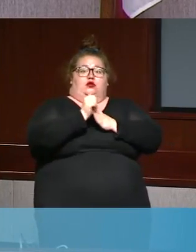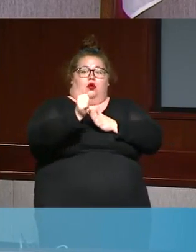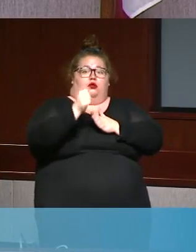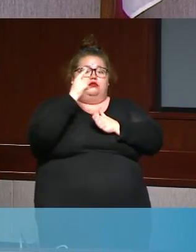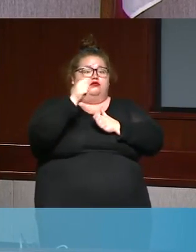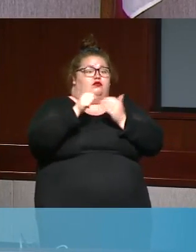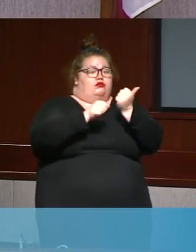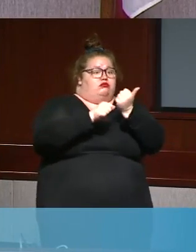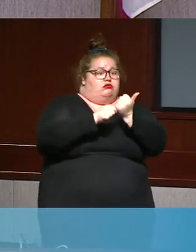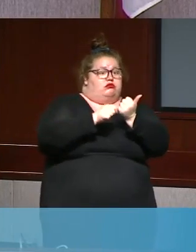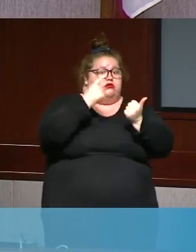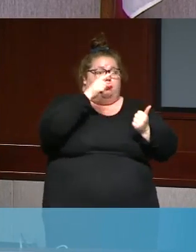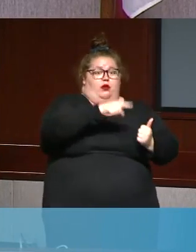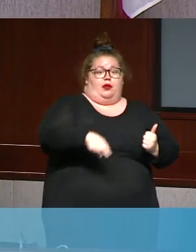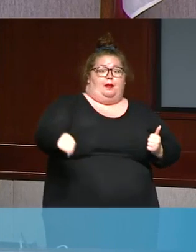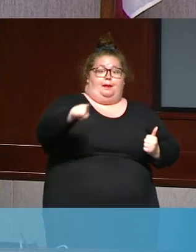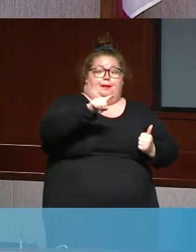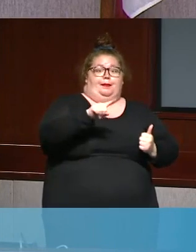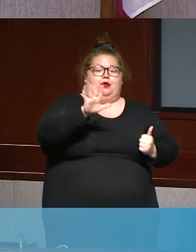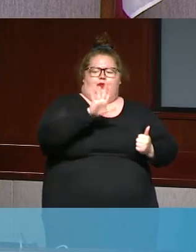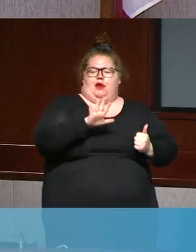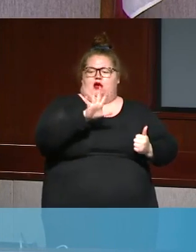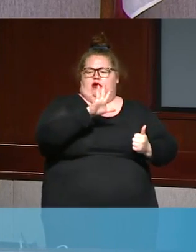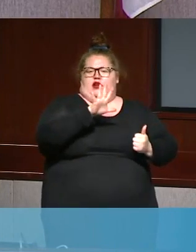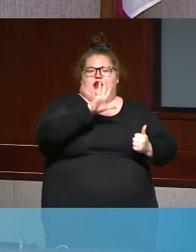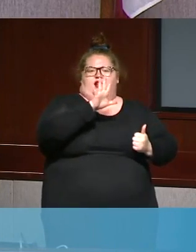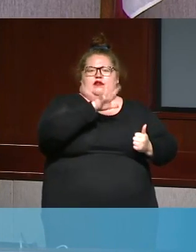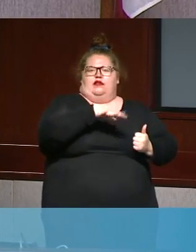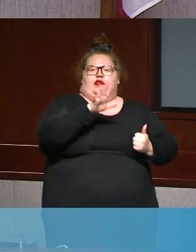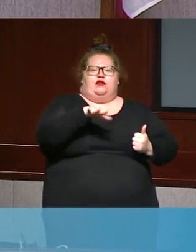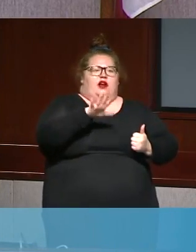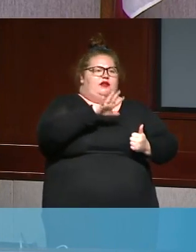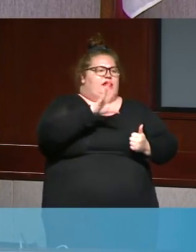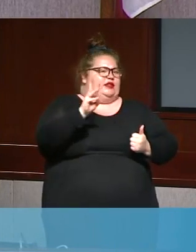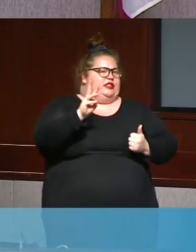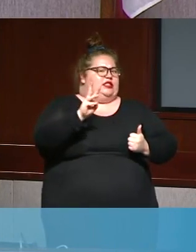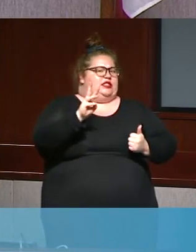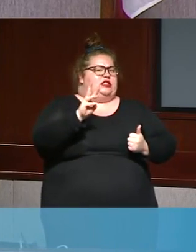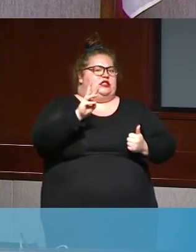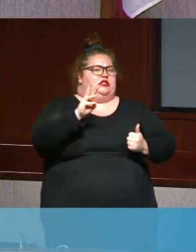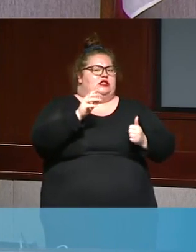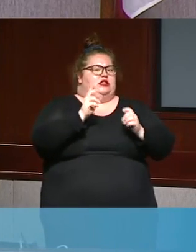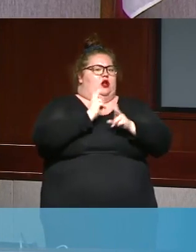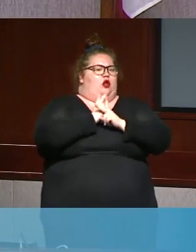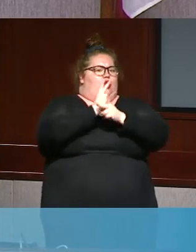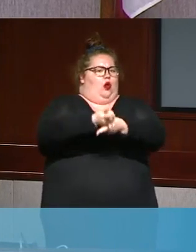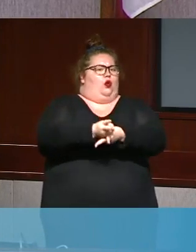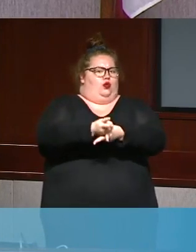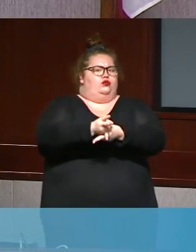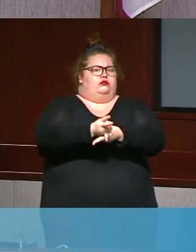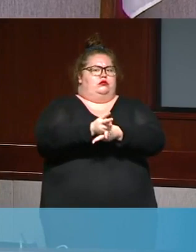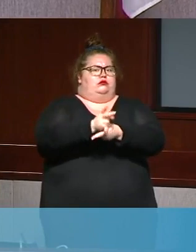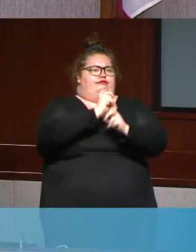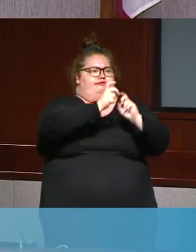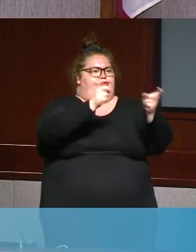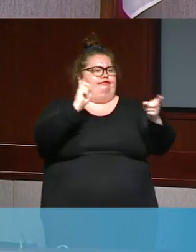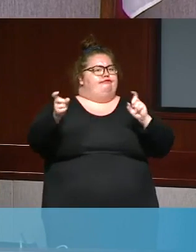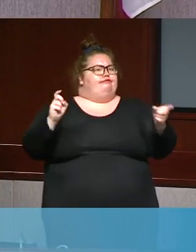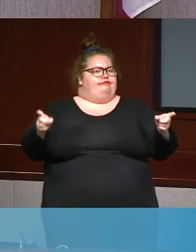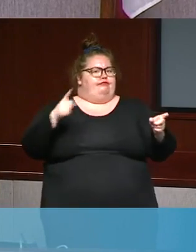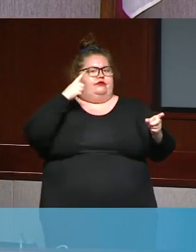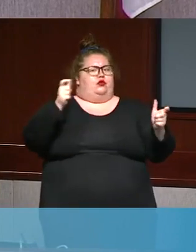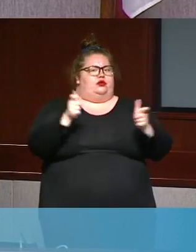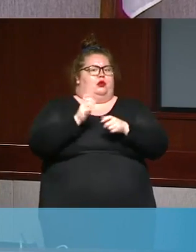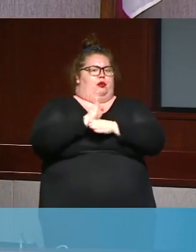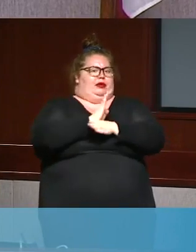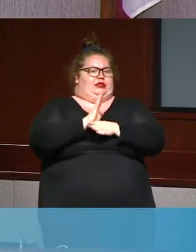assistance. It's about 55 or 56 total loans over the last couple of weeks, and the average of each one of these loans